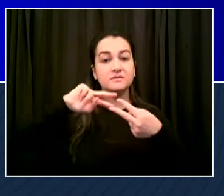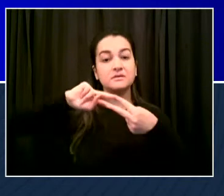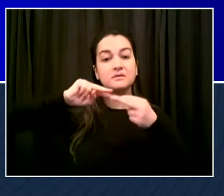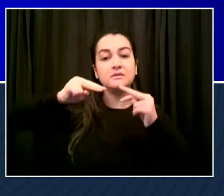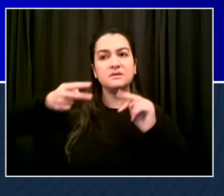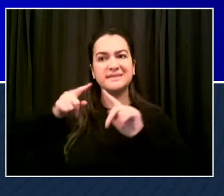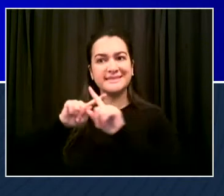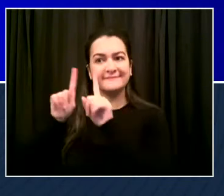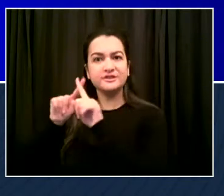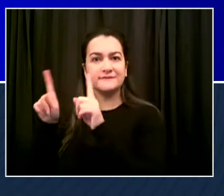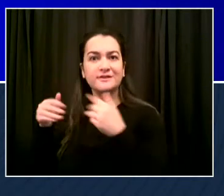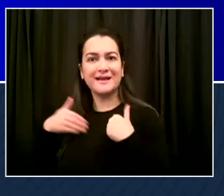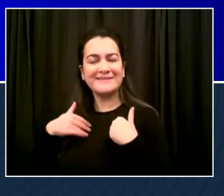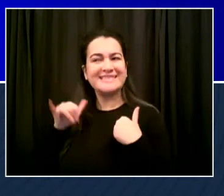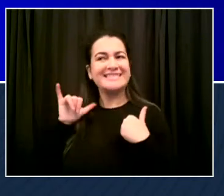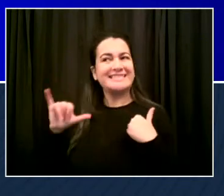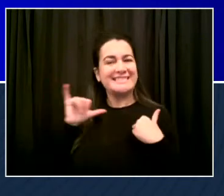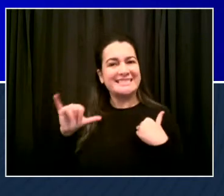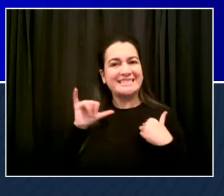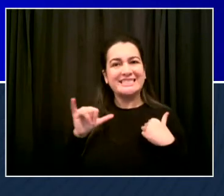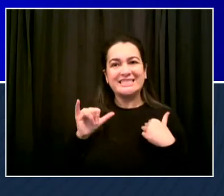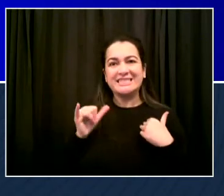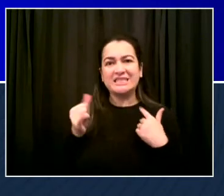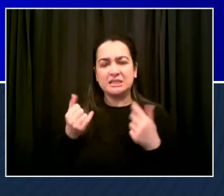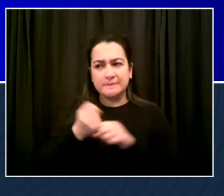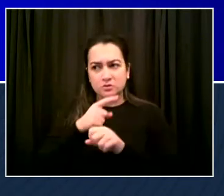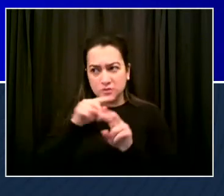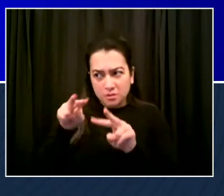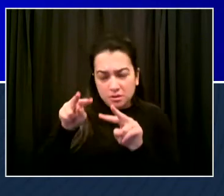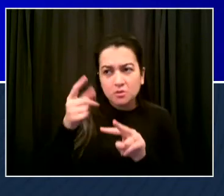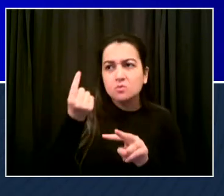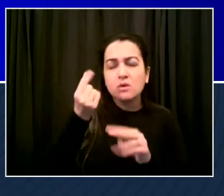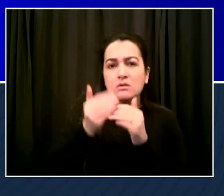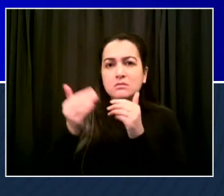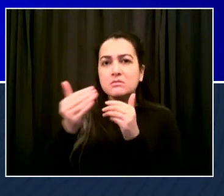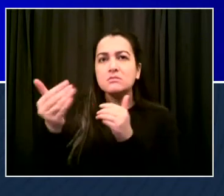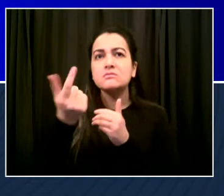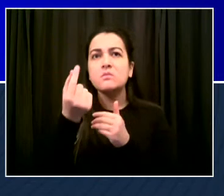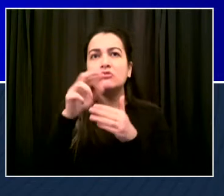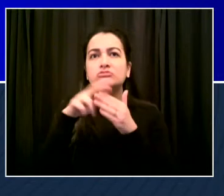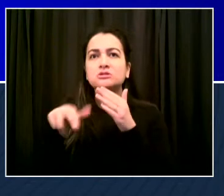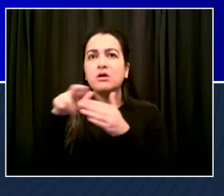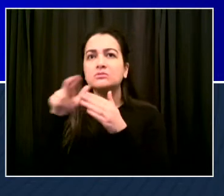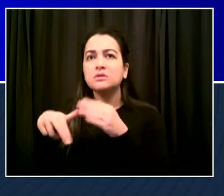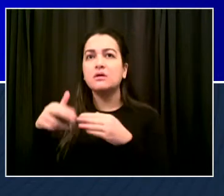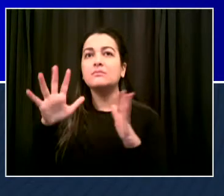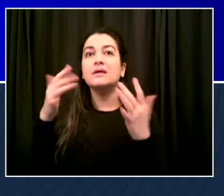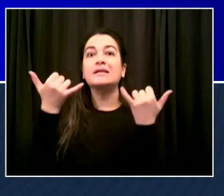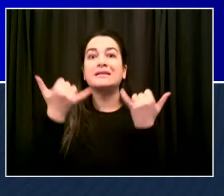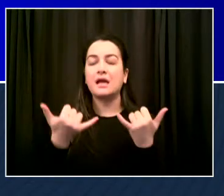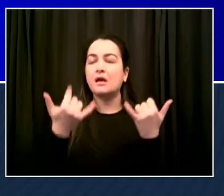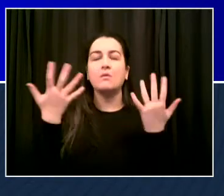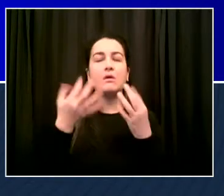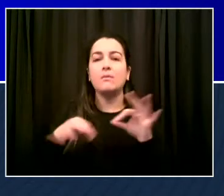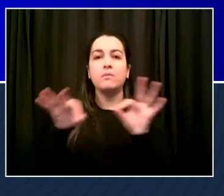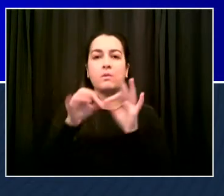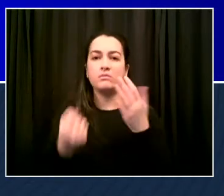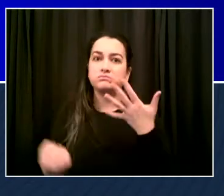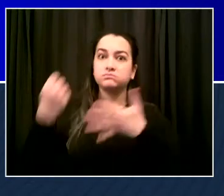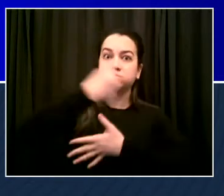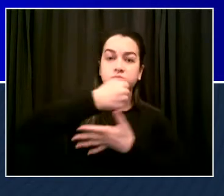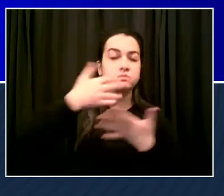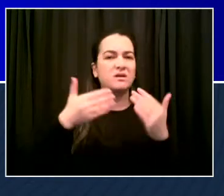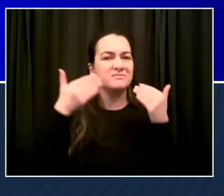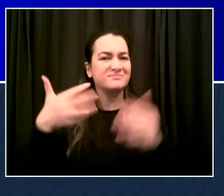we see some improvement indicators, we love that, we want that, but we're also very much aware that there may be additional challenges coming,